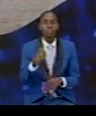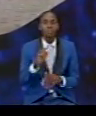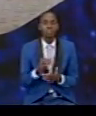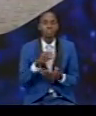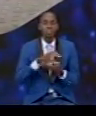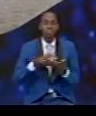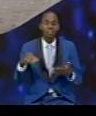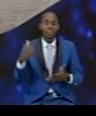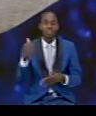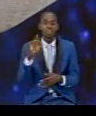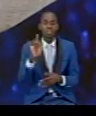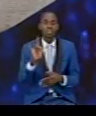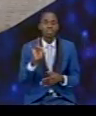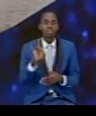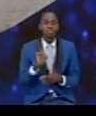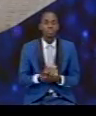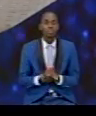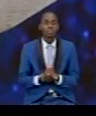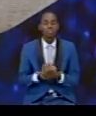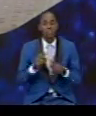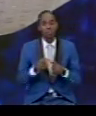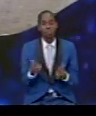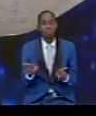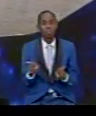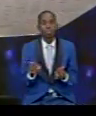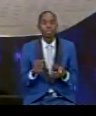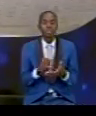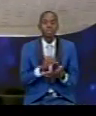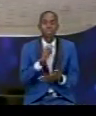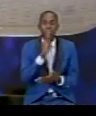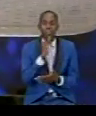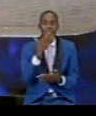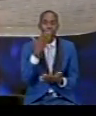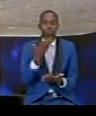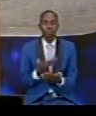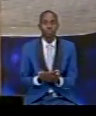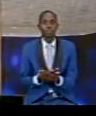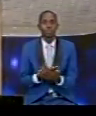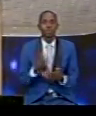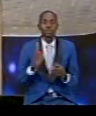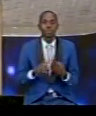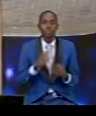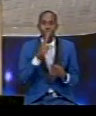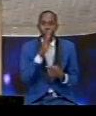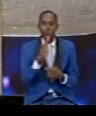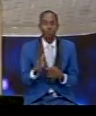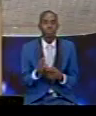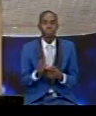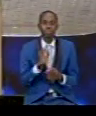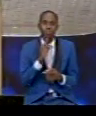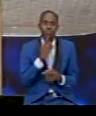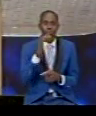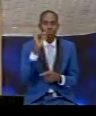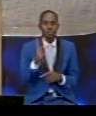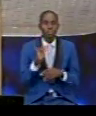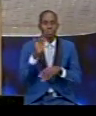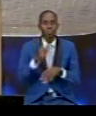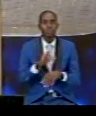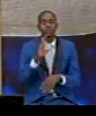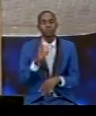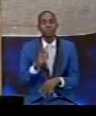versus but it is good to be seamlessly affected